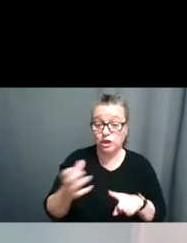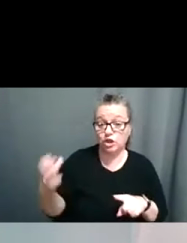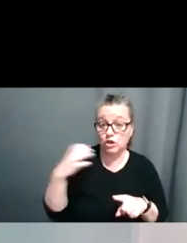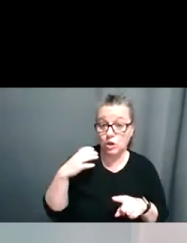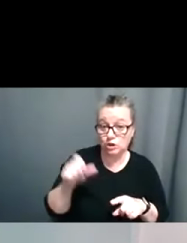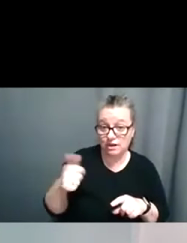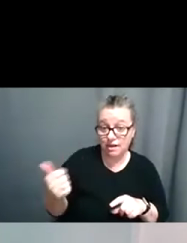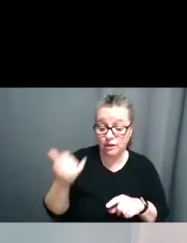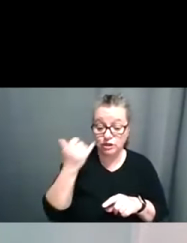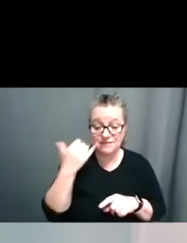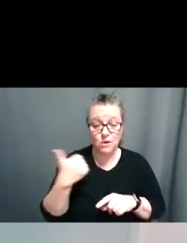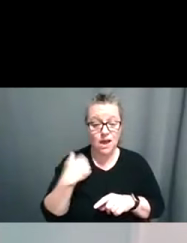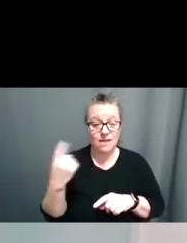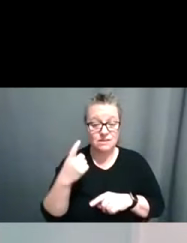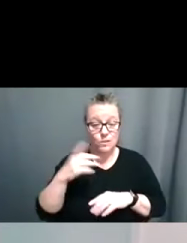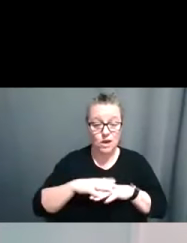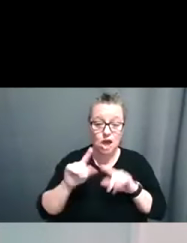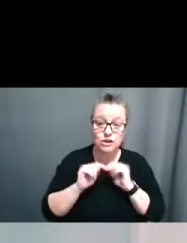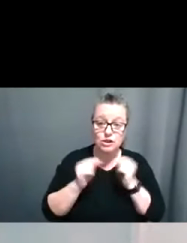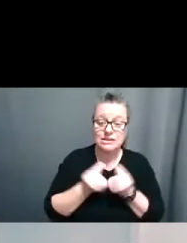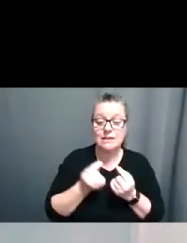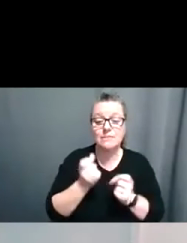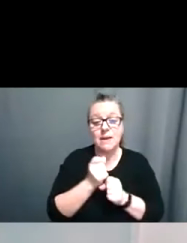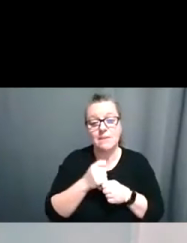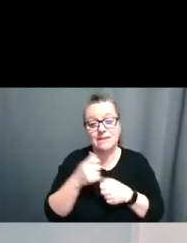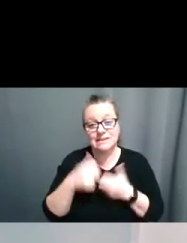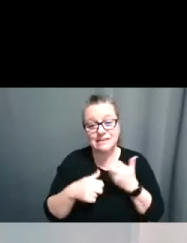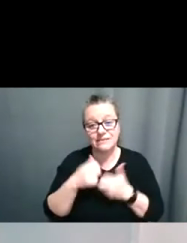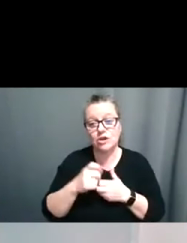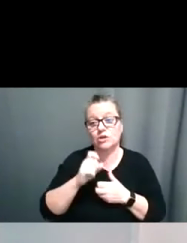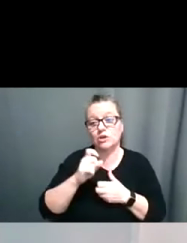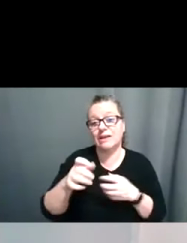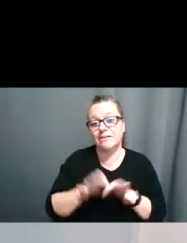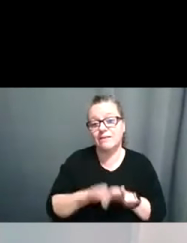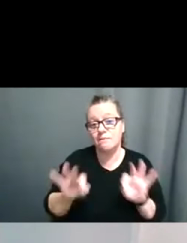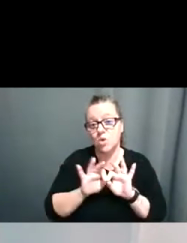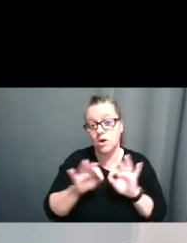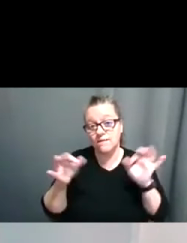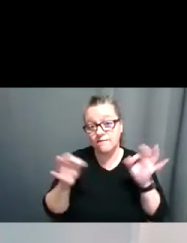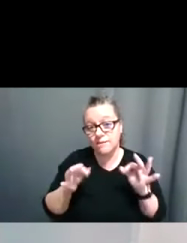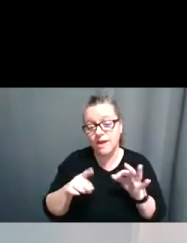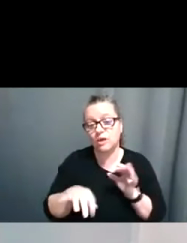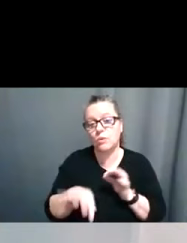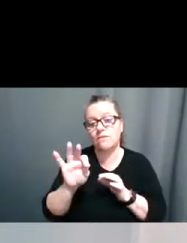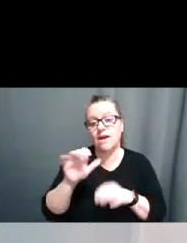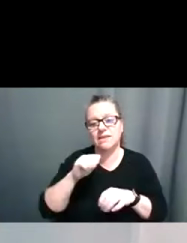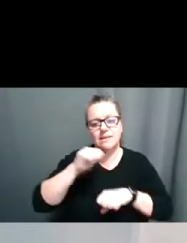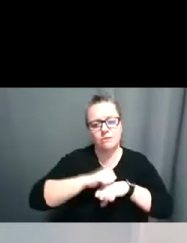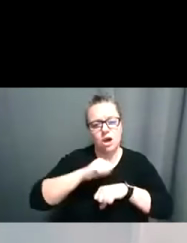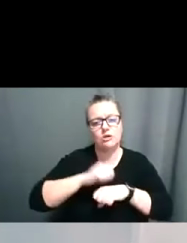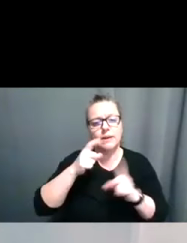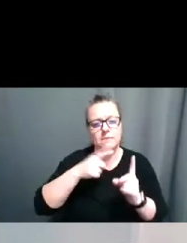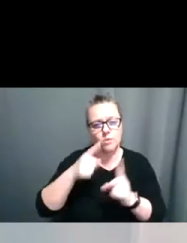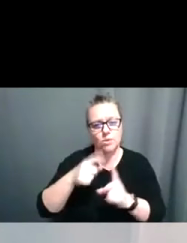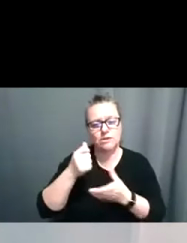got someone on your team, let's say, who makes it kind of difficult to give them important feedback, you'll find some concrete points here to help